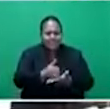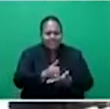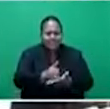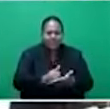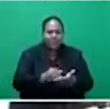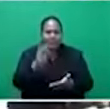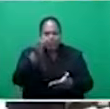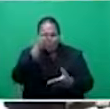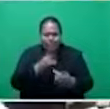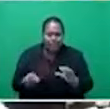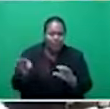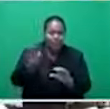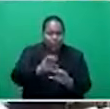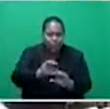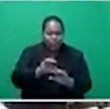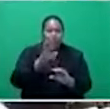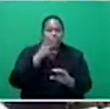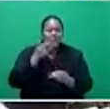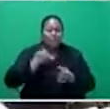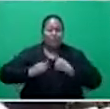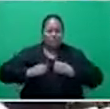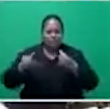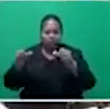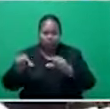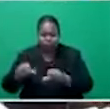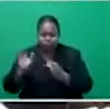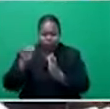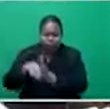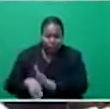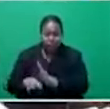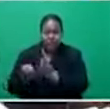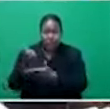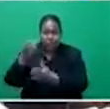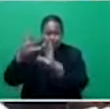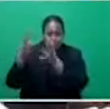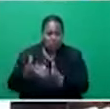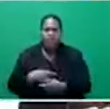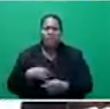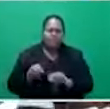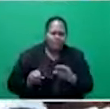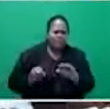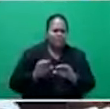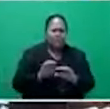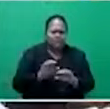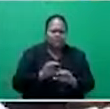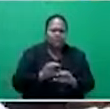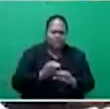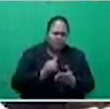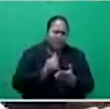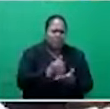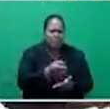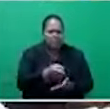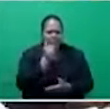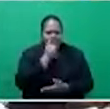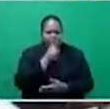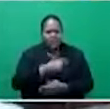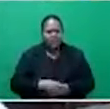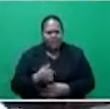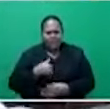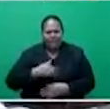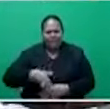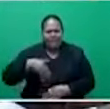costs. How? What a fundamental issue, sir. In fact, I feel